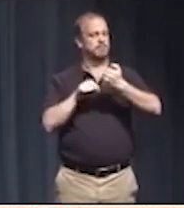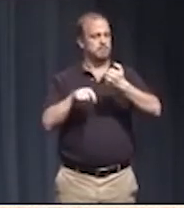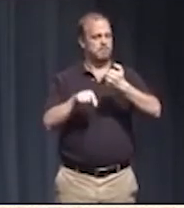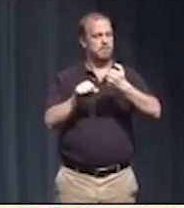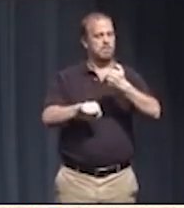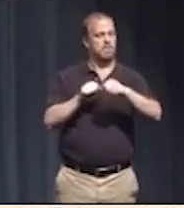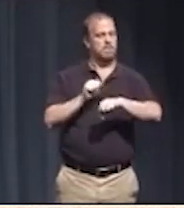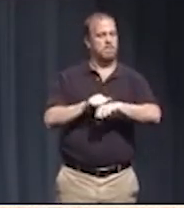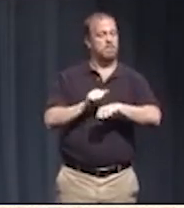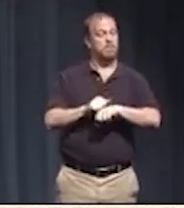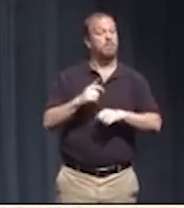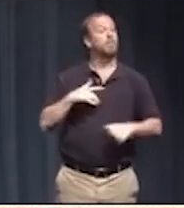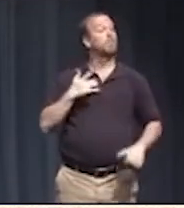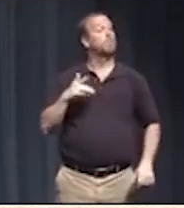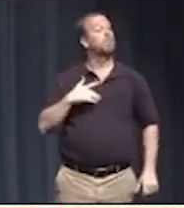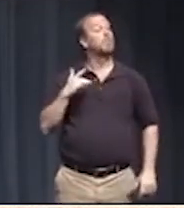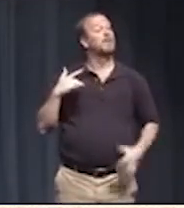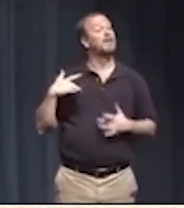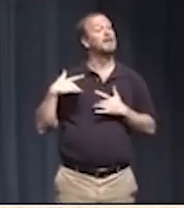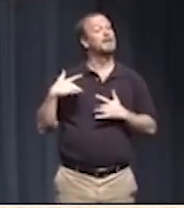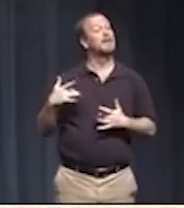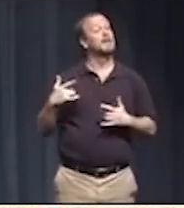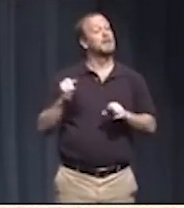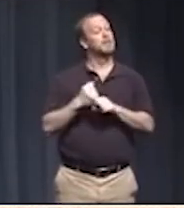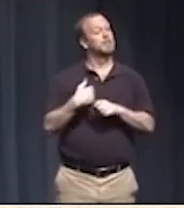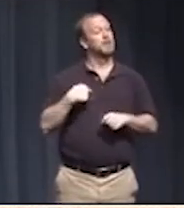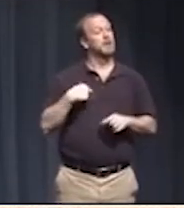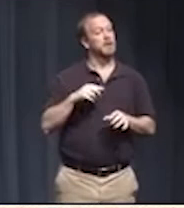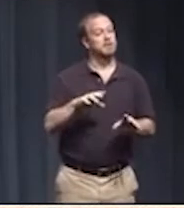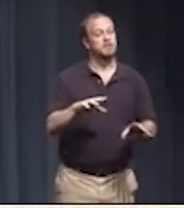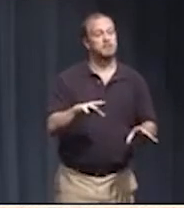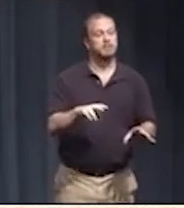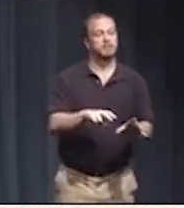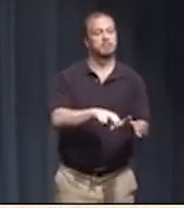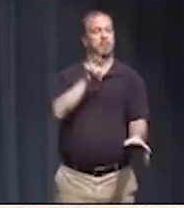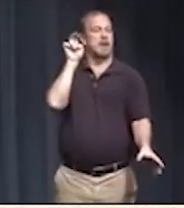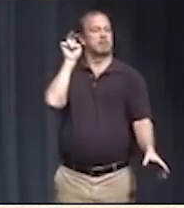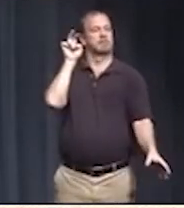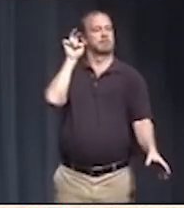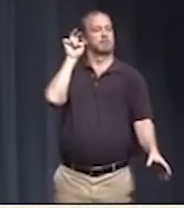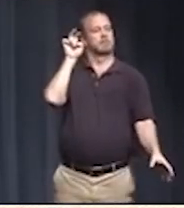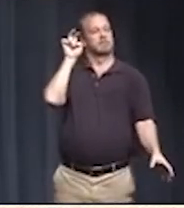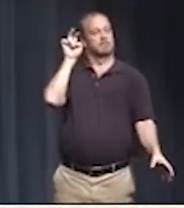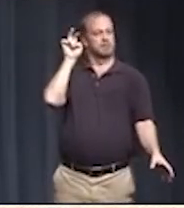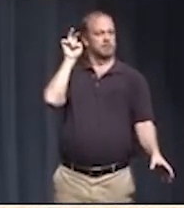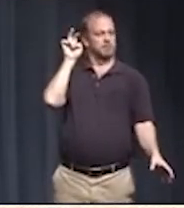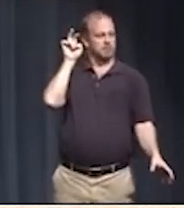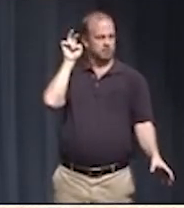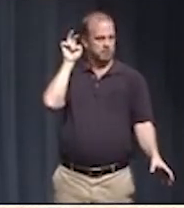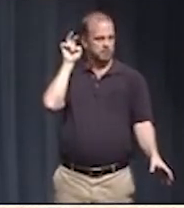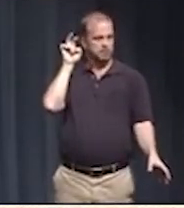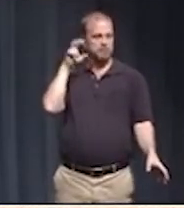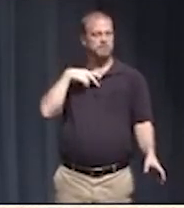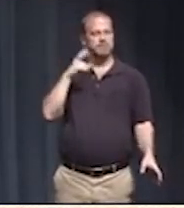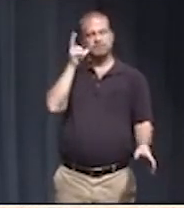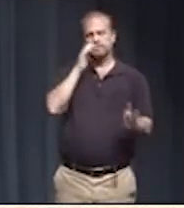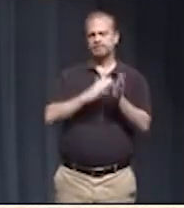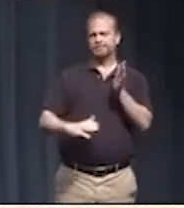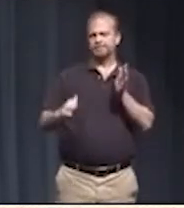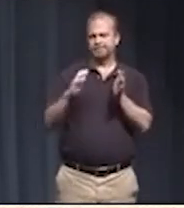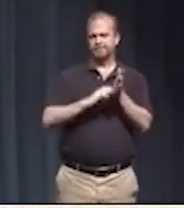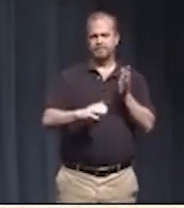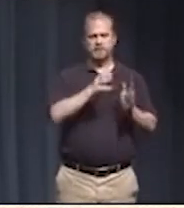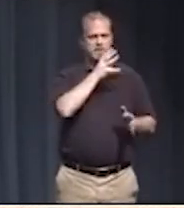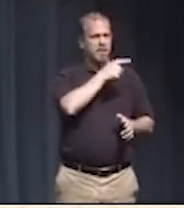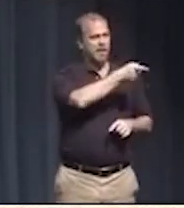Emotions also have a tendency to make us pull back from things. One of the things that I hear all the time from moms